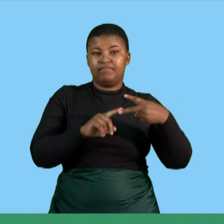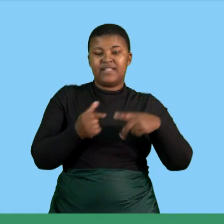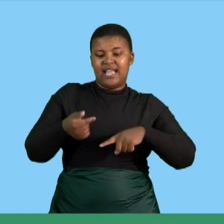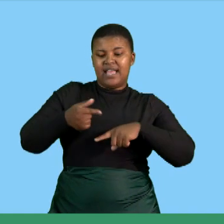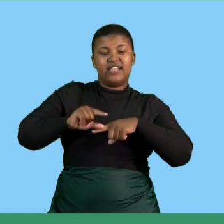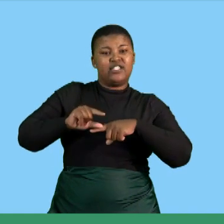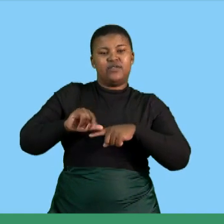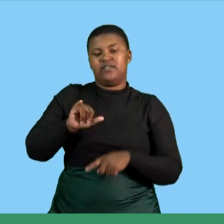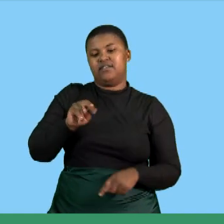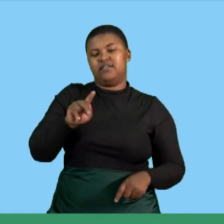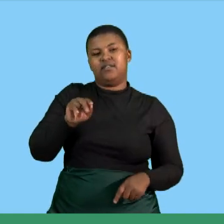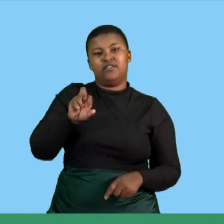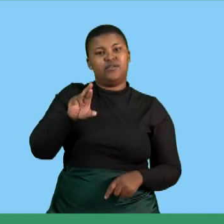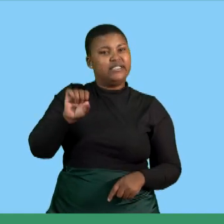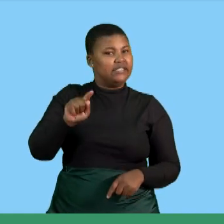interest rate.